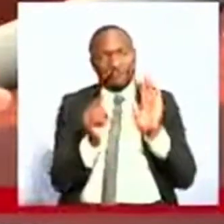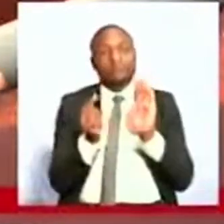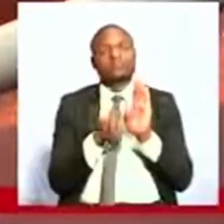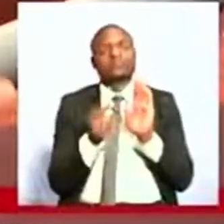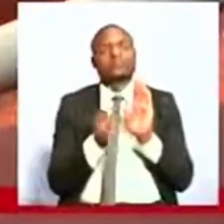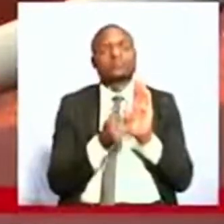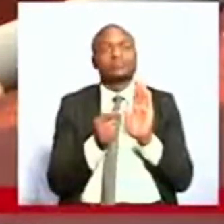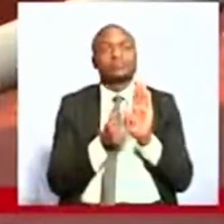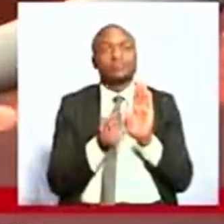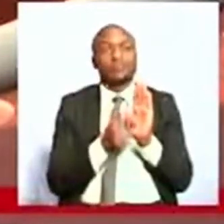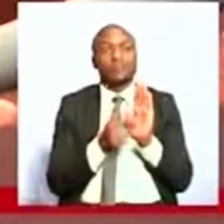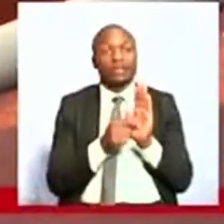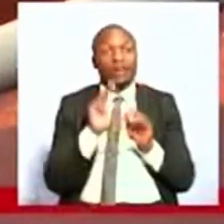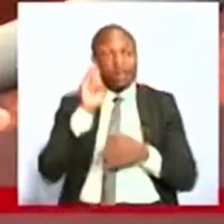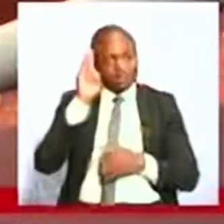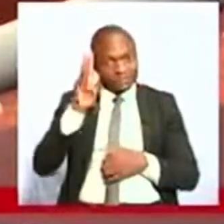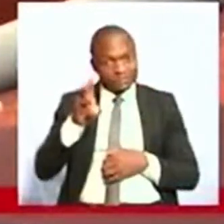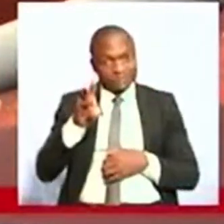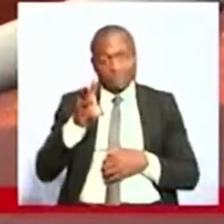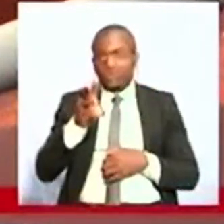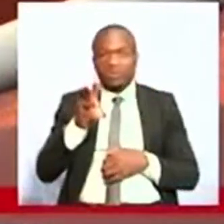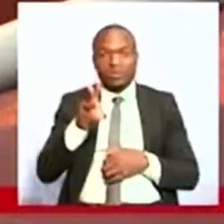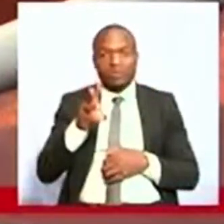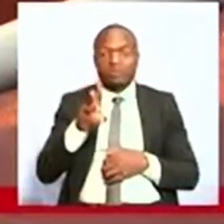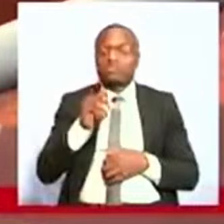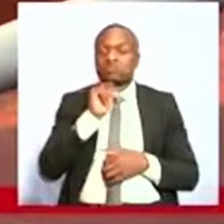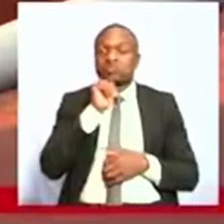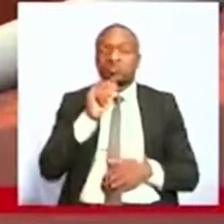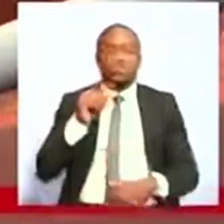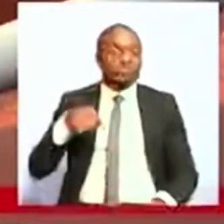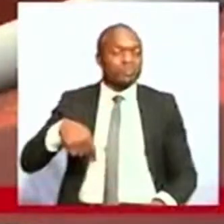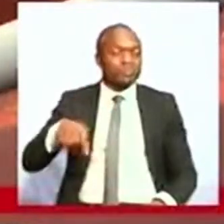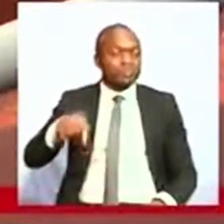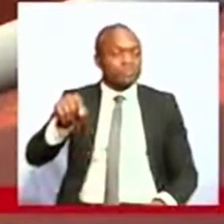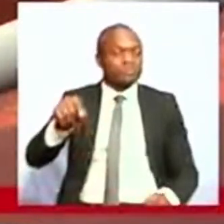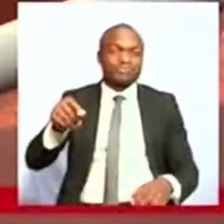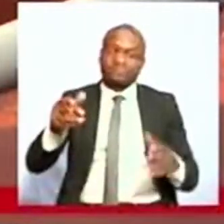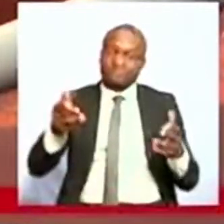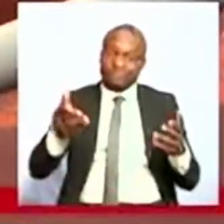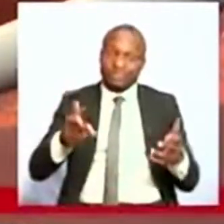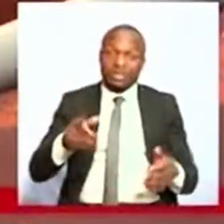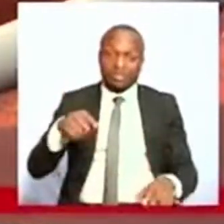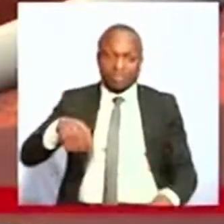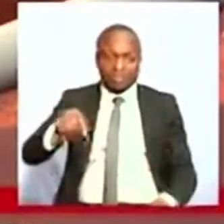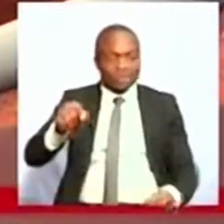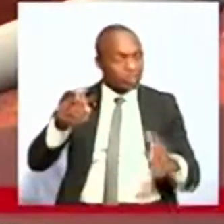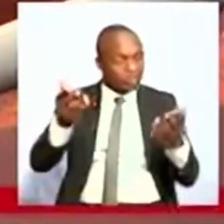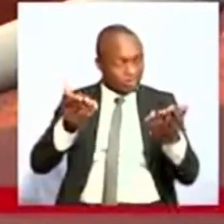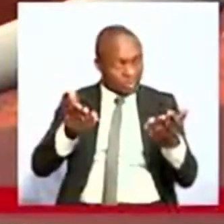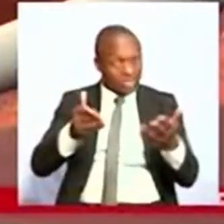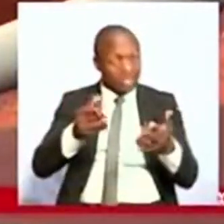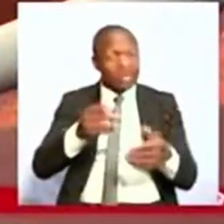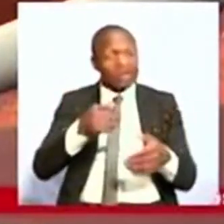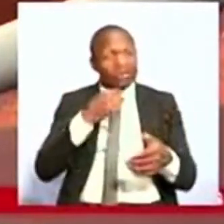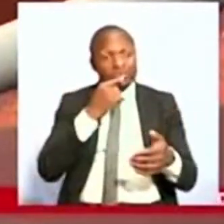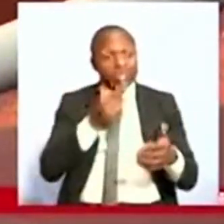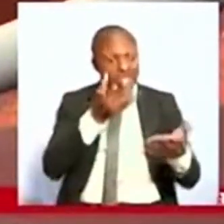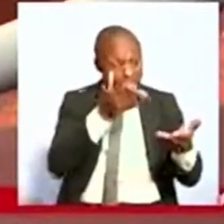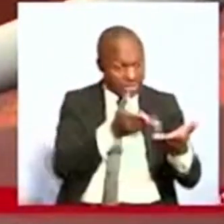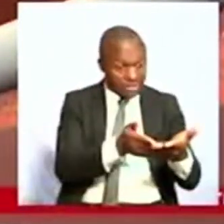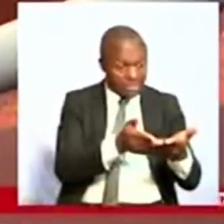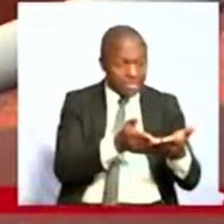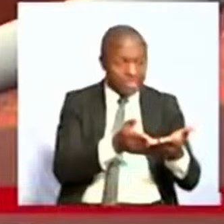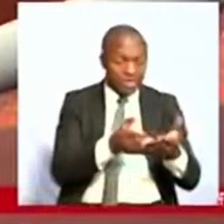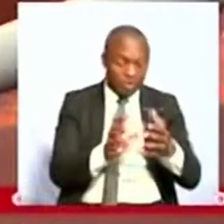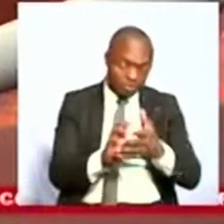we will remain inconsistent, because in one hand, we are saying we have